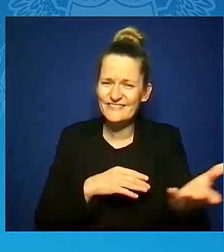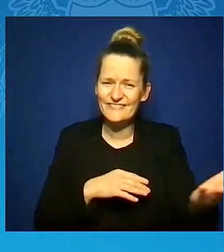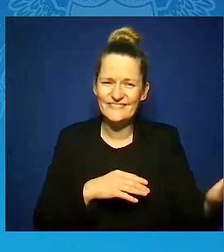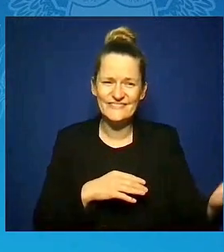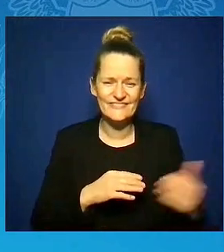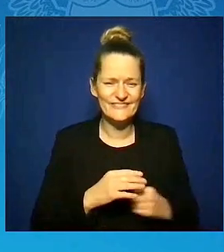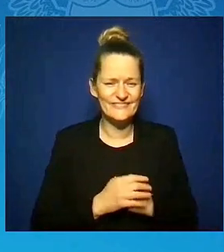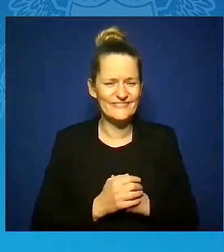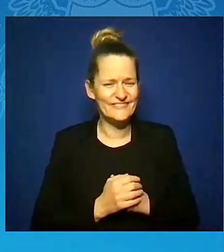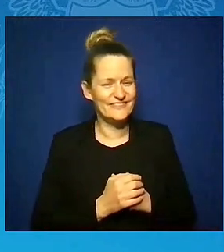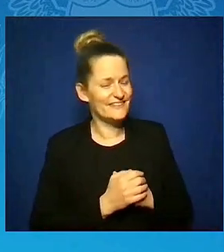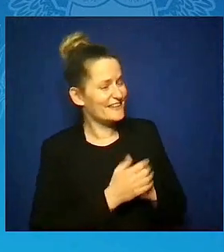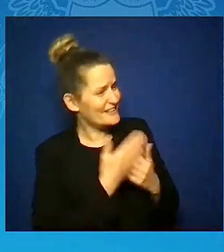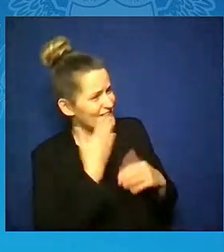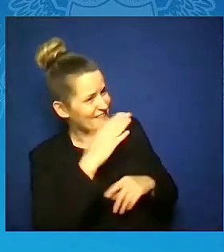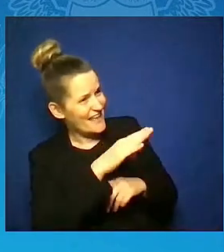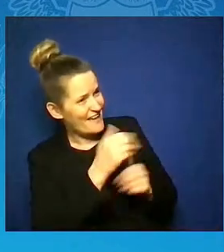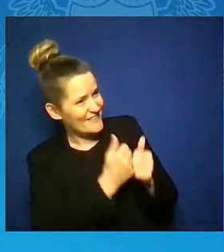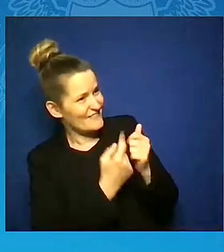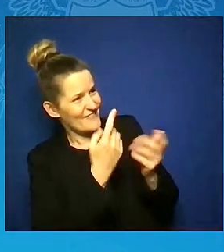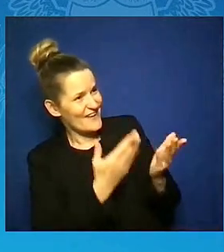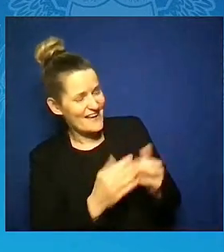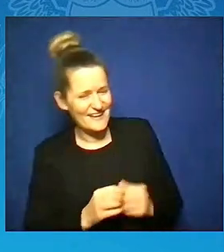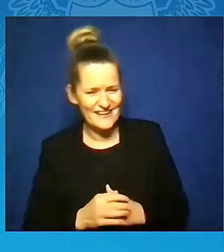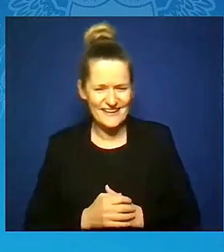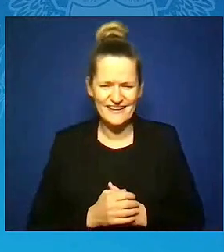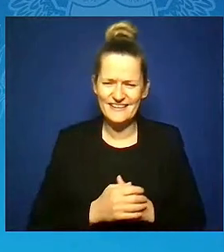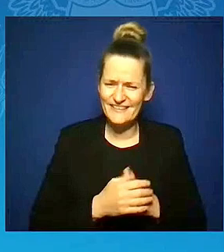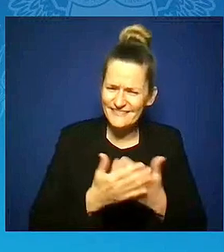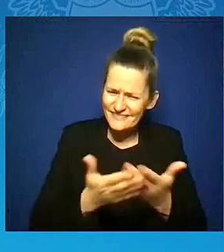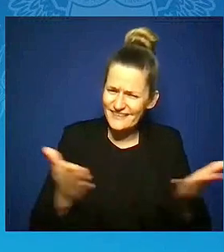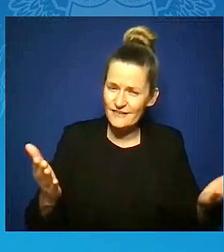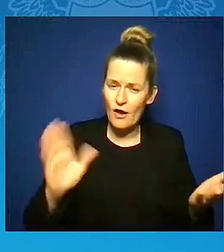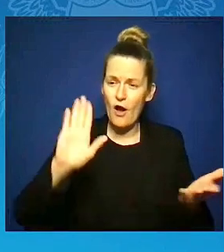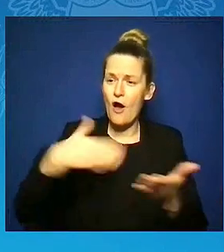And to all the bison in here, you know.